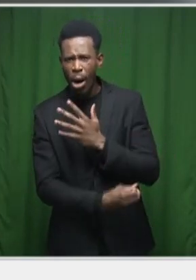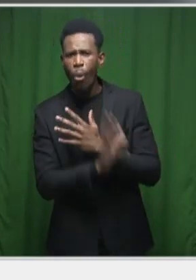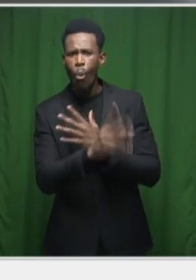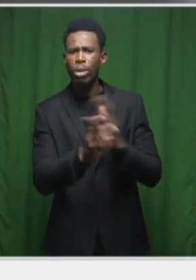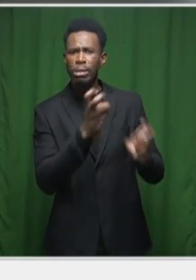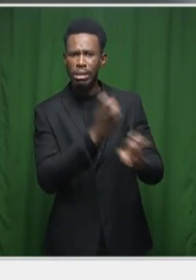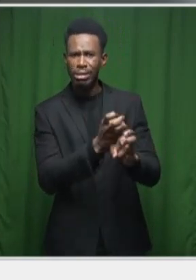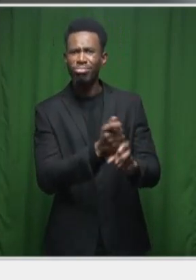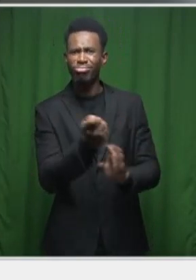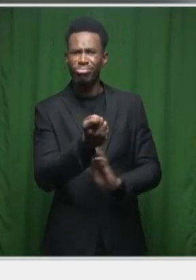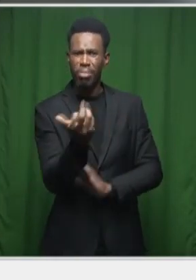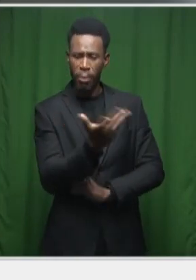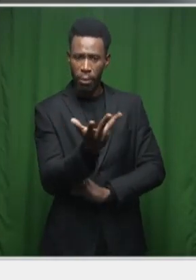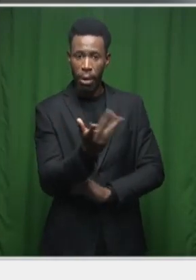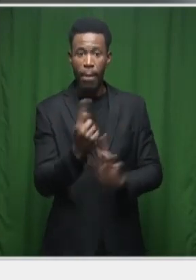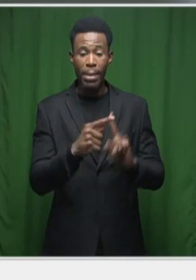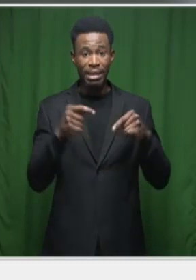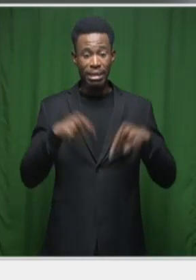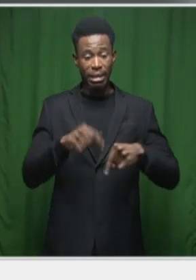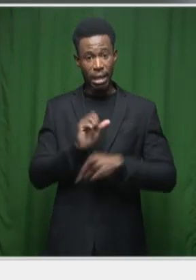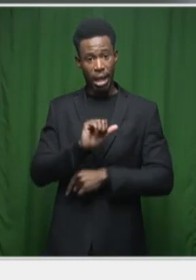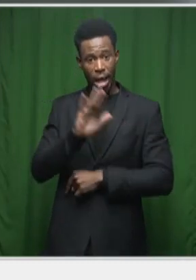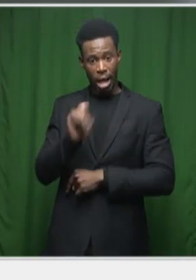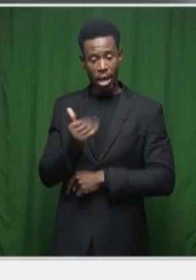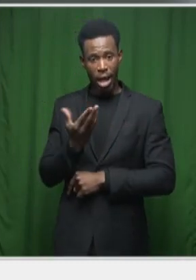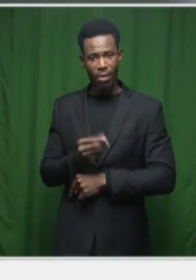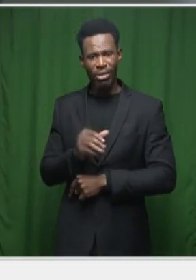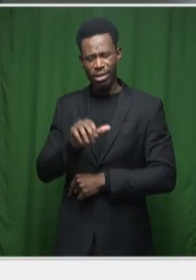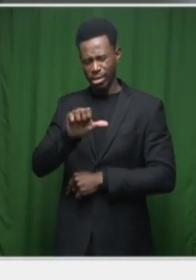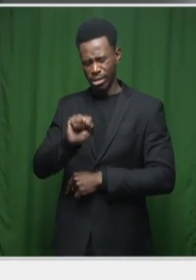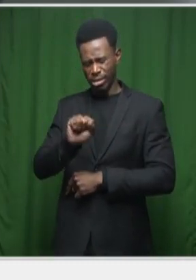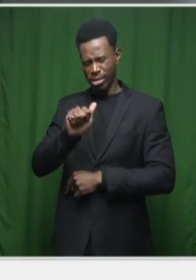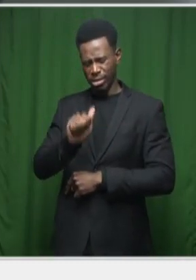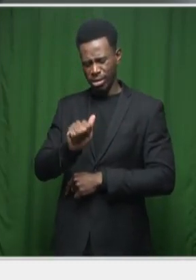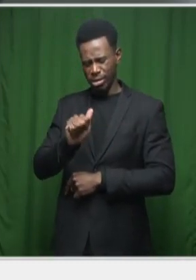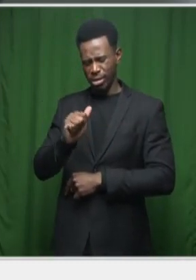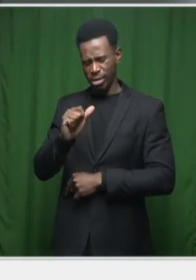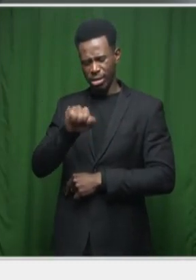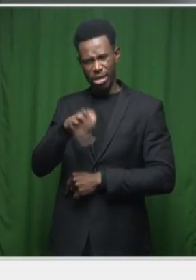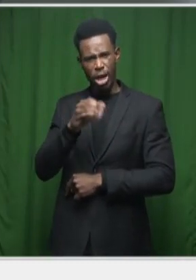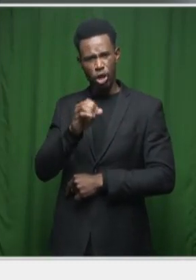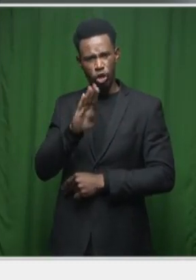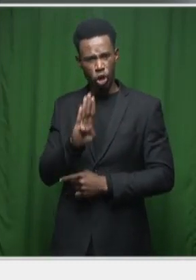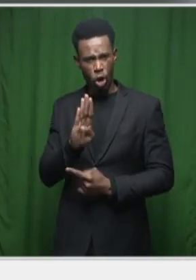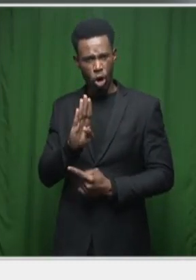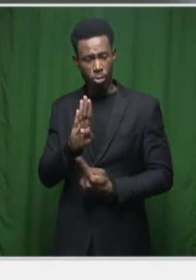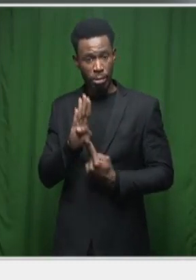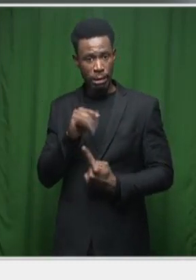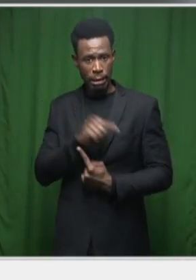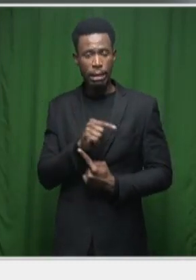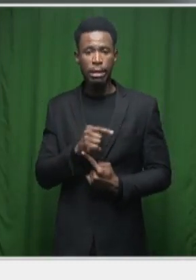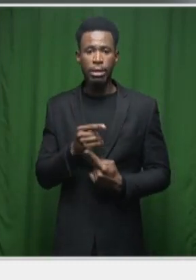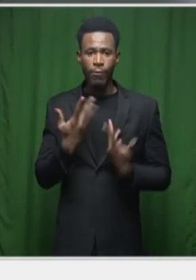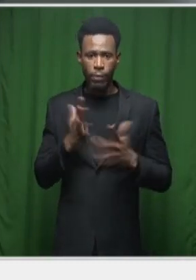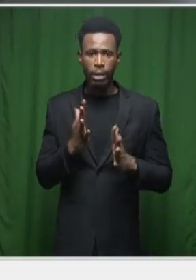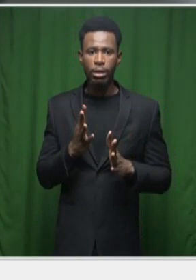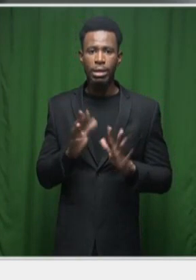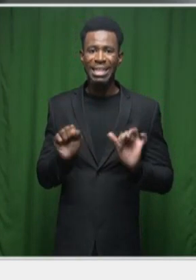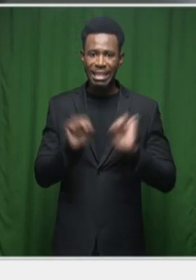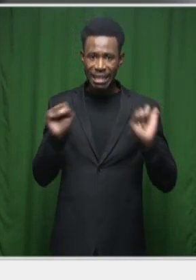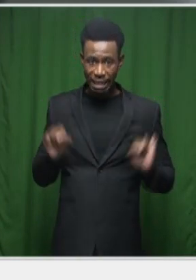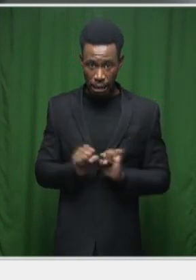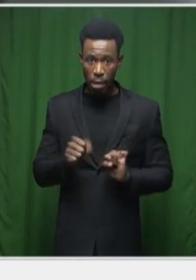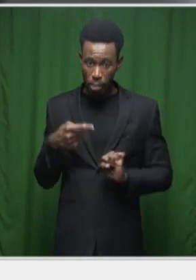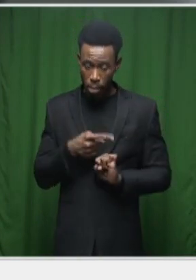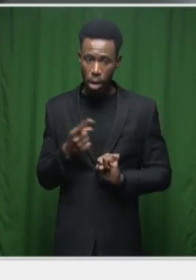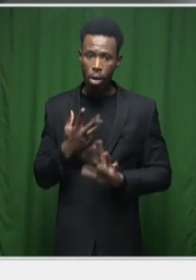we already have what we call SABC, which reports GHG emissions at the industrial level. So there's an opportunity for us